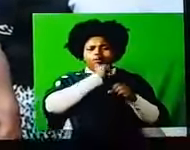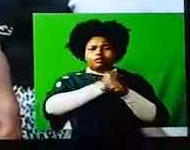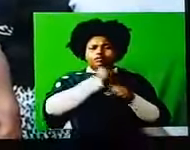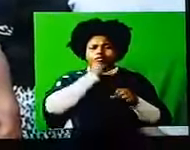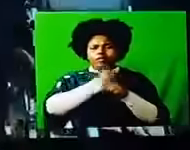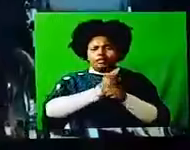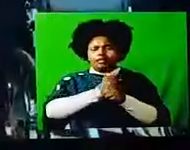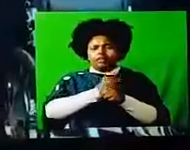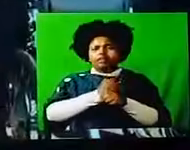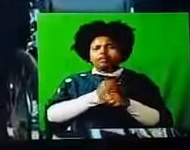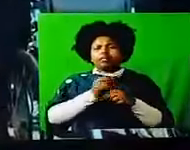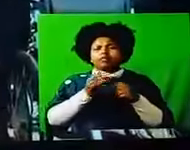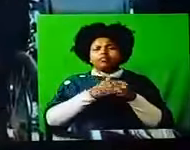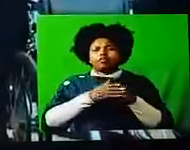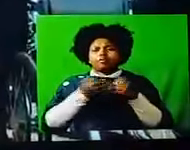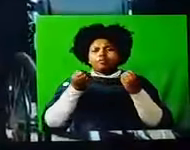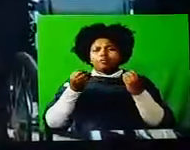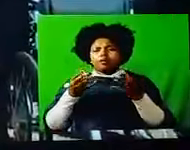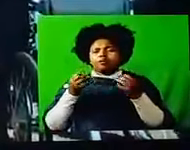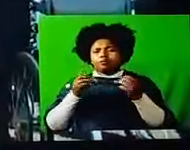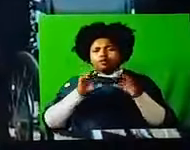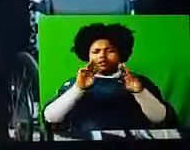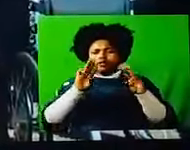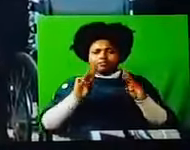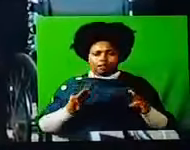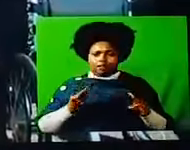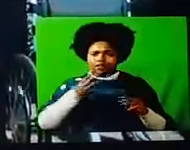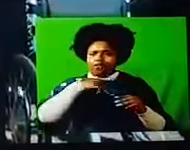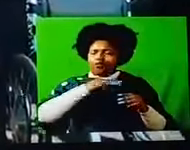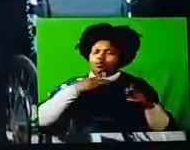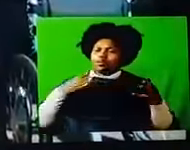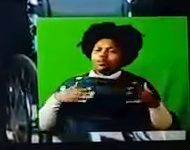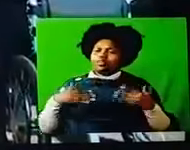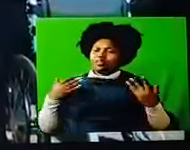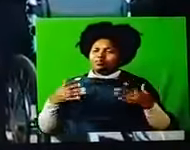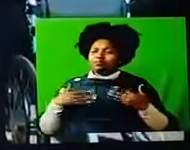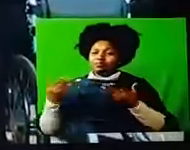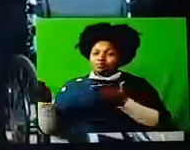kwemashumi lamane we are very happy to present you with these wheelchairs